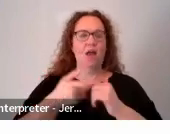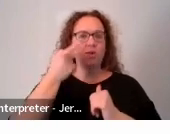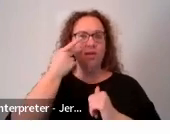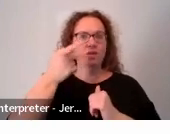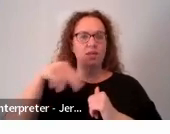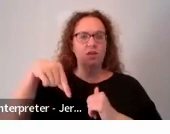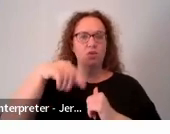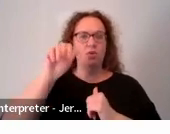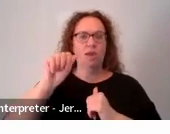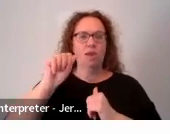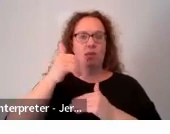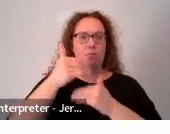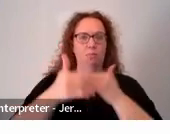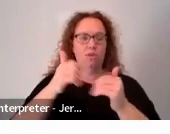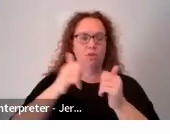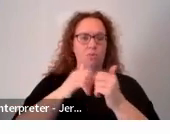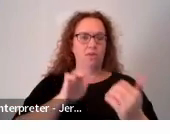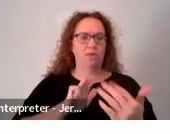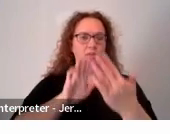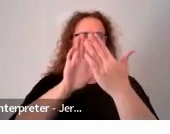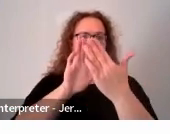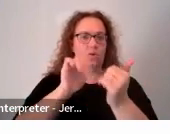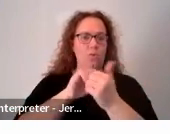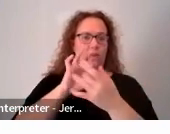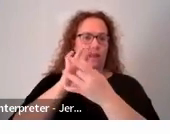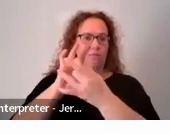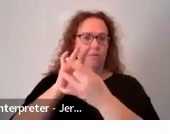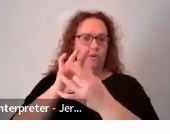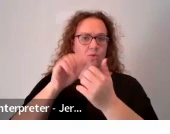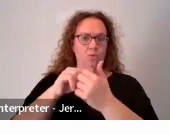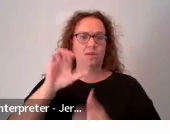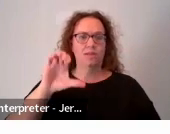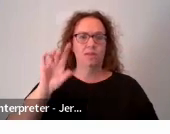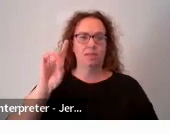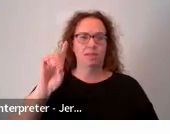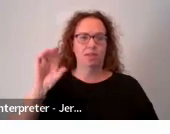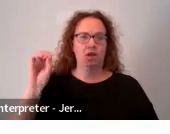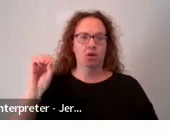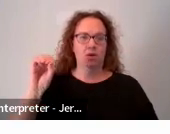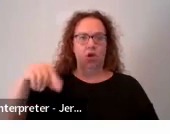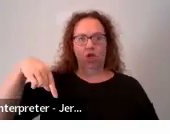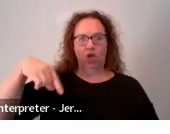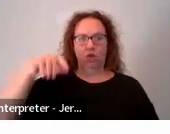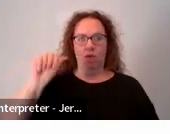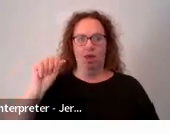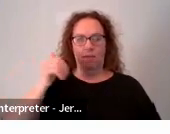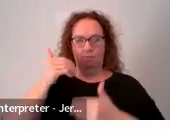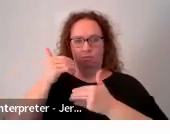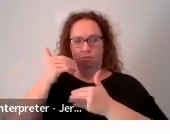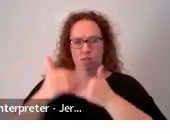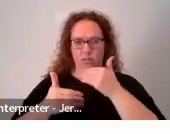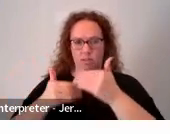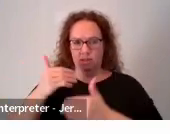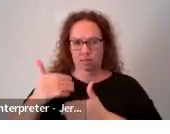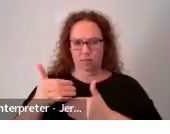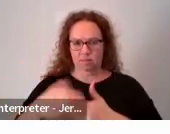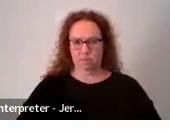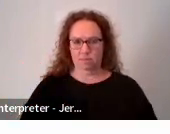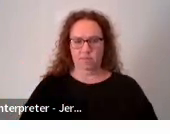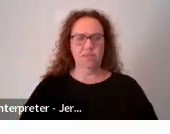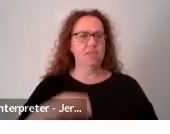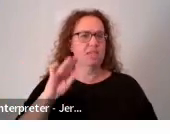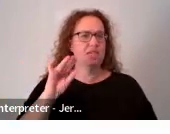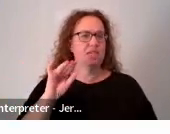here regarding interface or collaboration with CDDO QA processes?